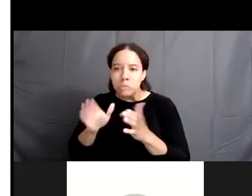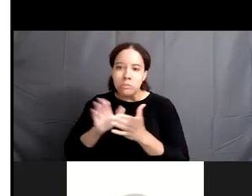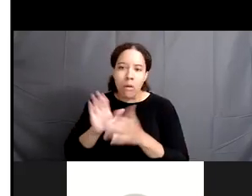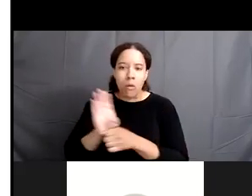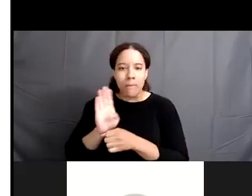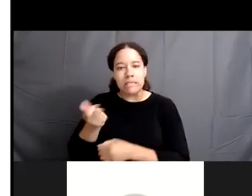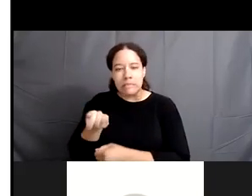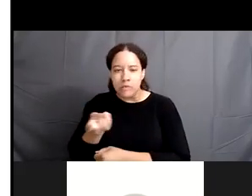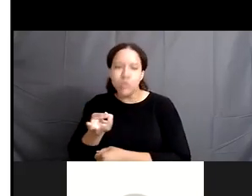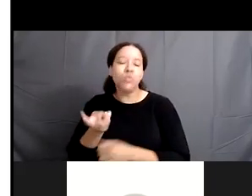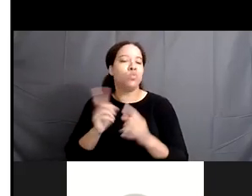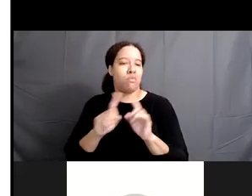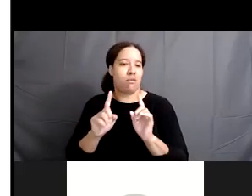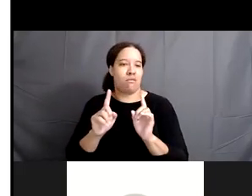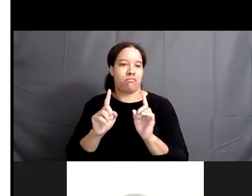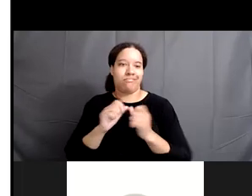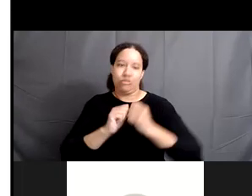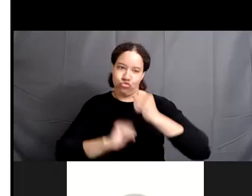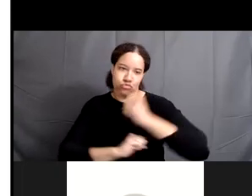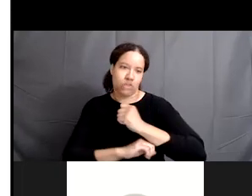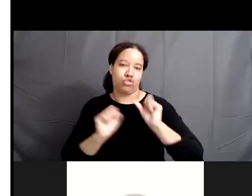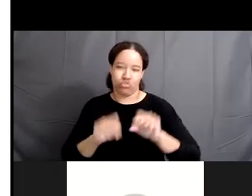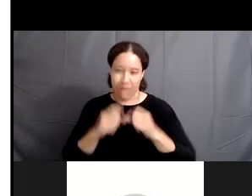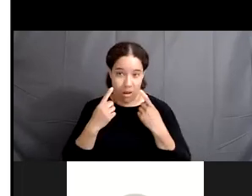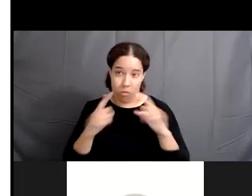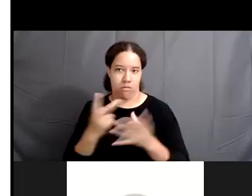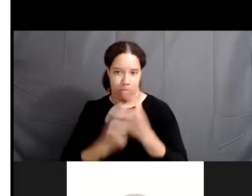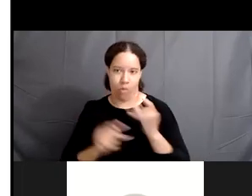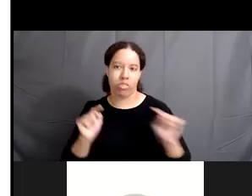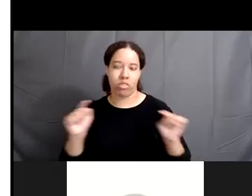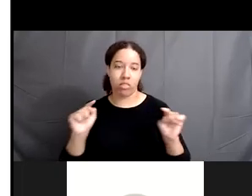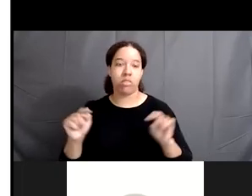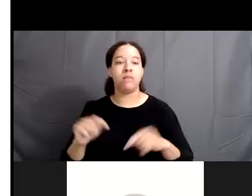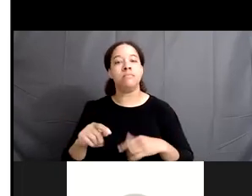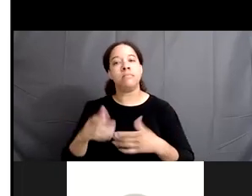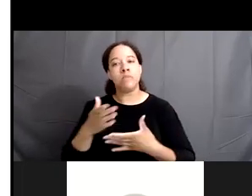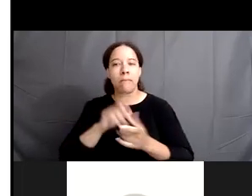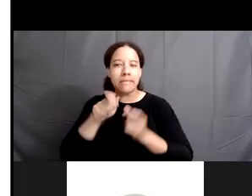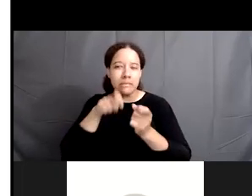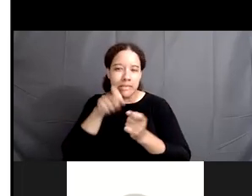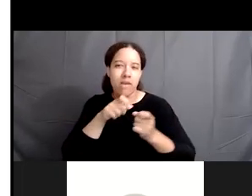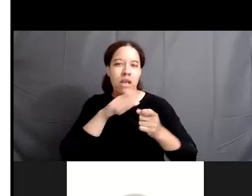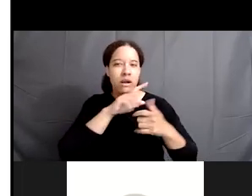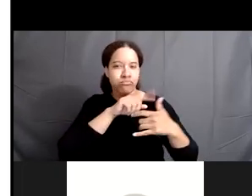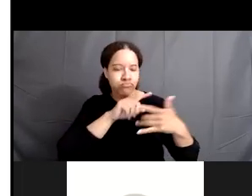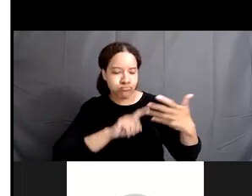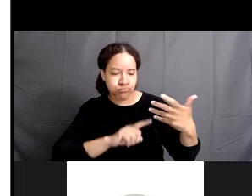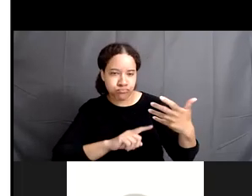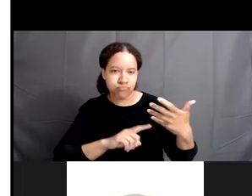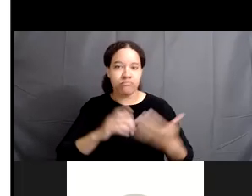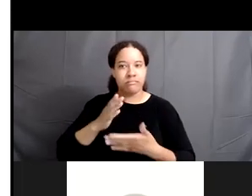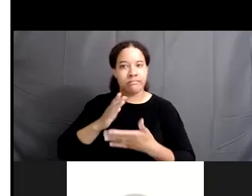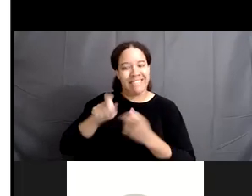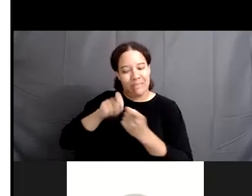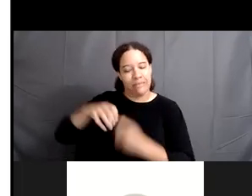work. So some of these ownership structures have a distinct set of features and a distinct set of benefits that